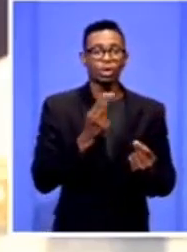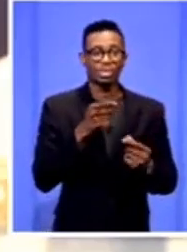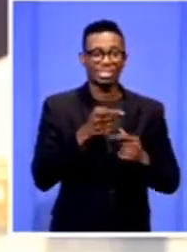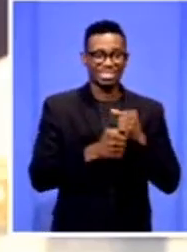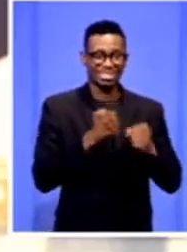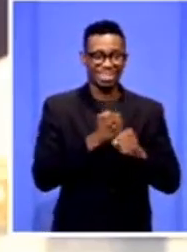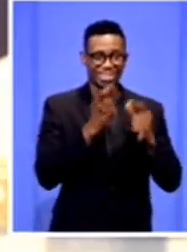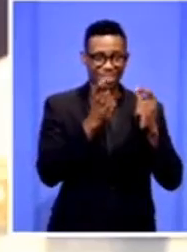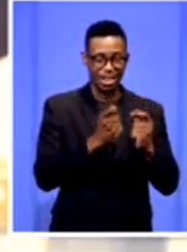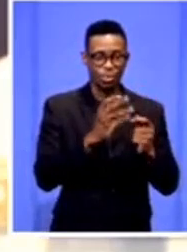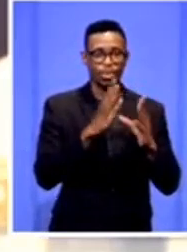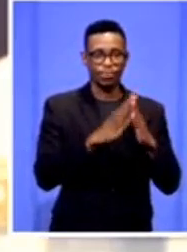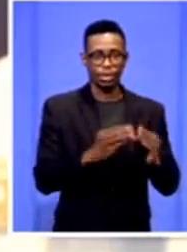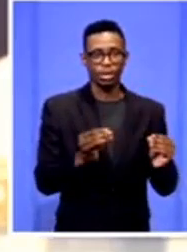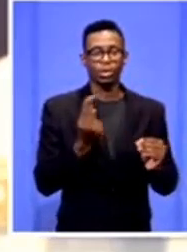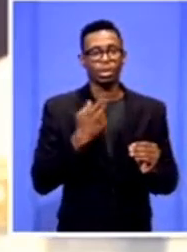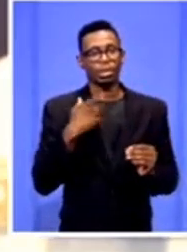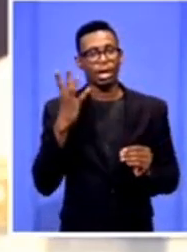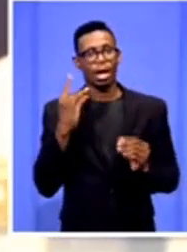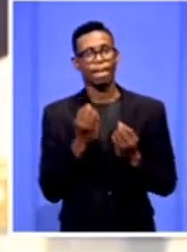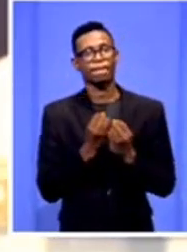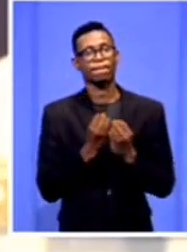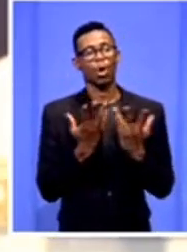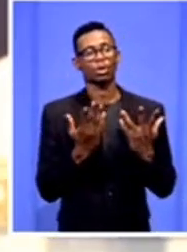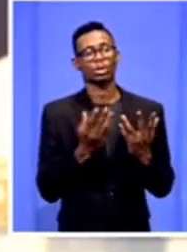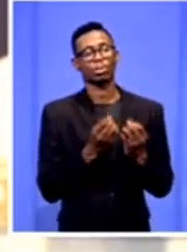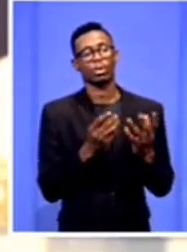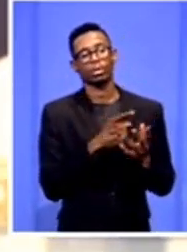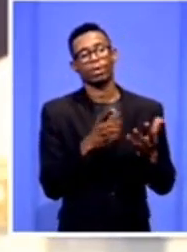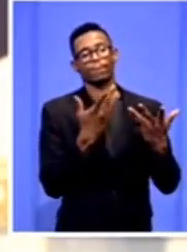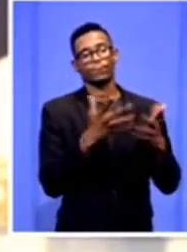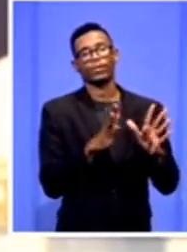them defedile kwa rona go ya di launcha